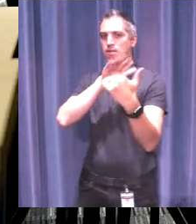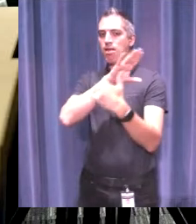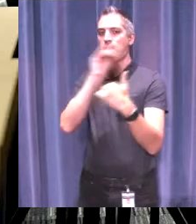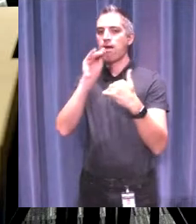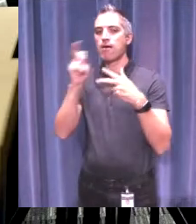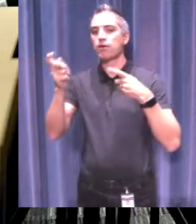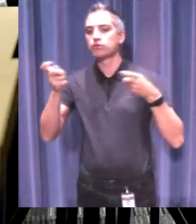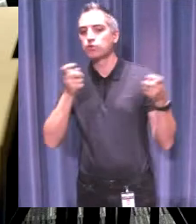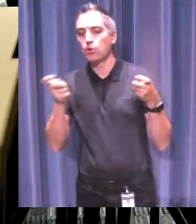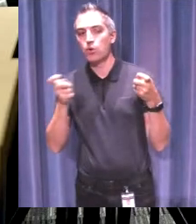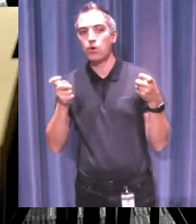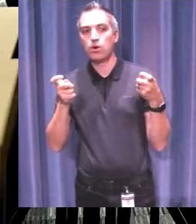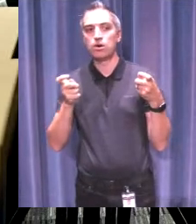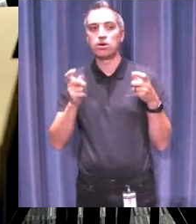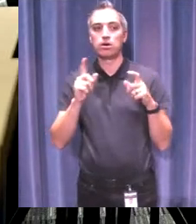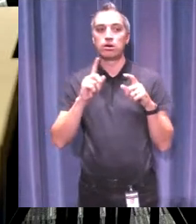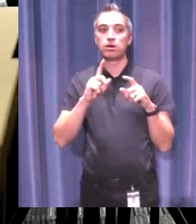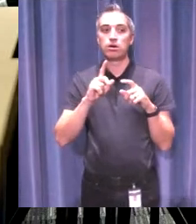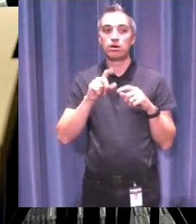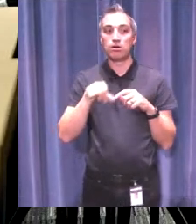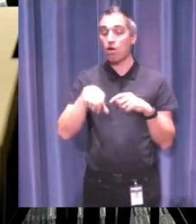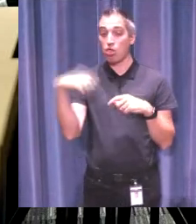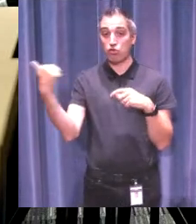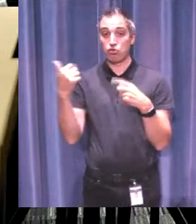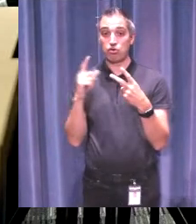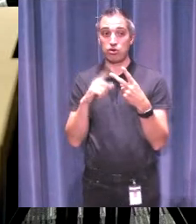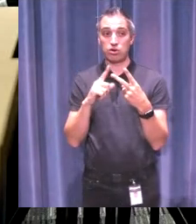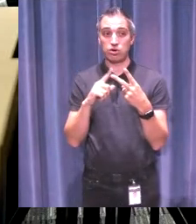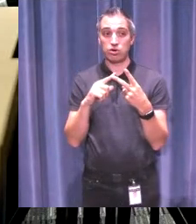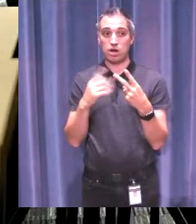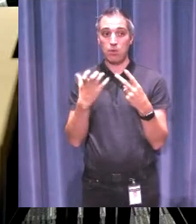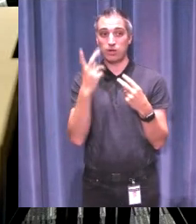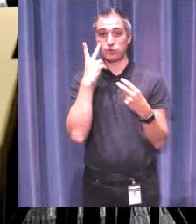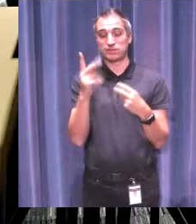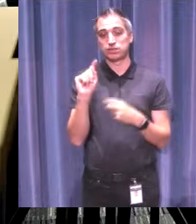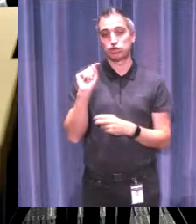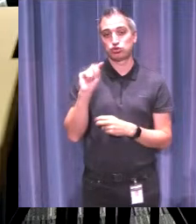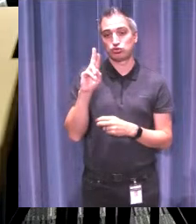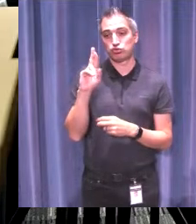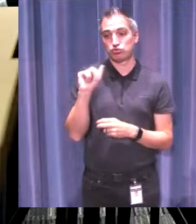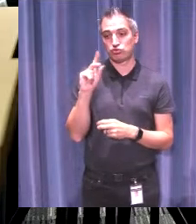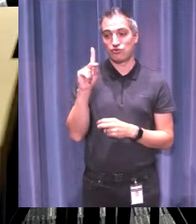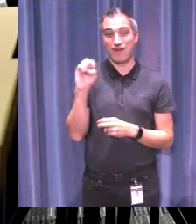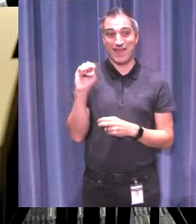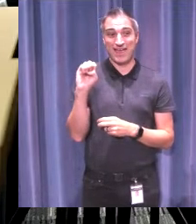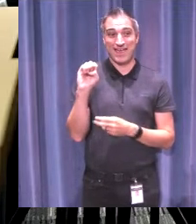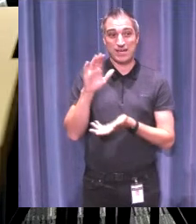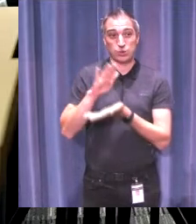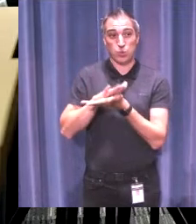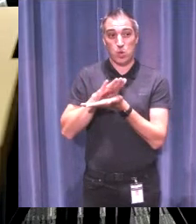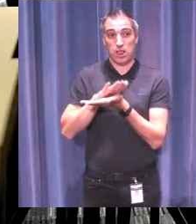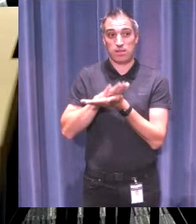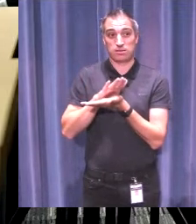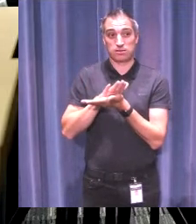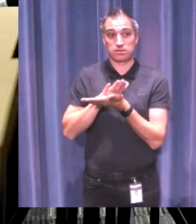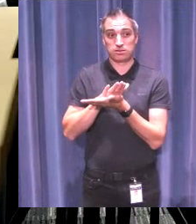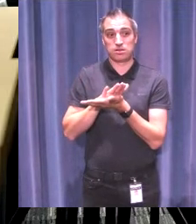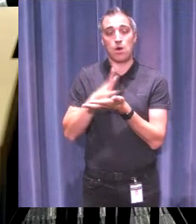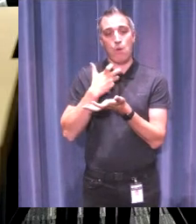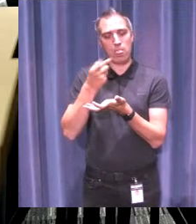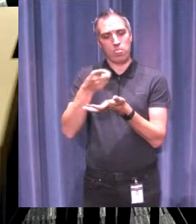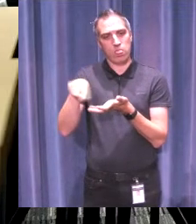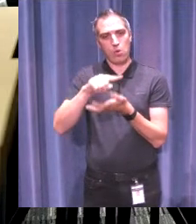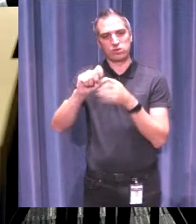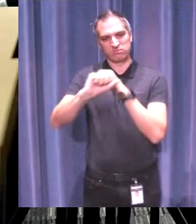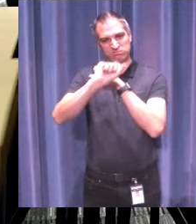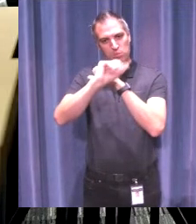other than that, I would like to see the trade schools. I would like to see those promoted